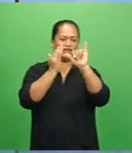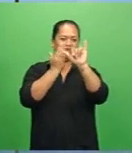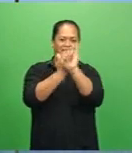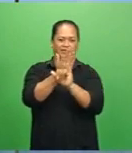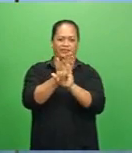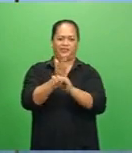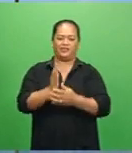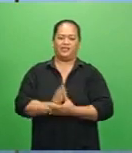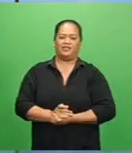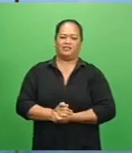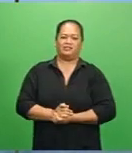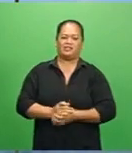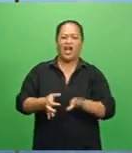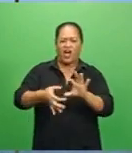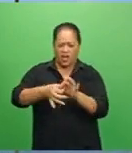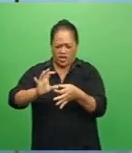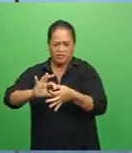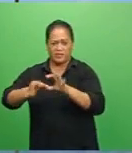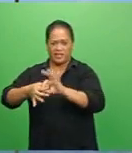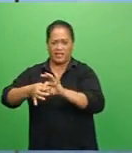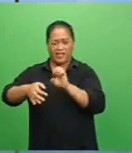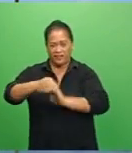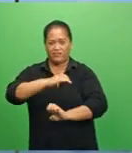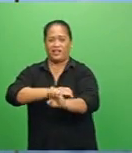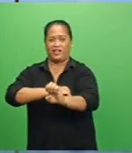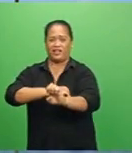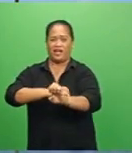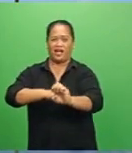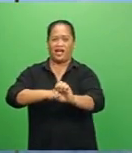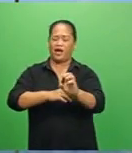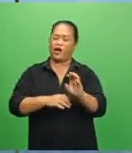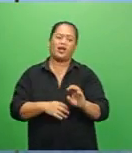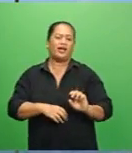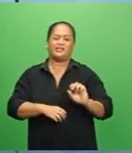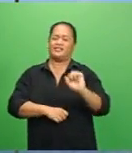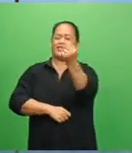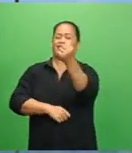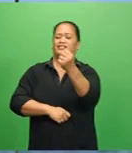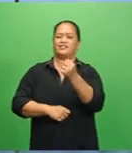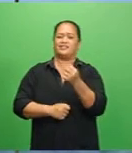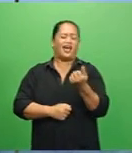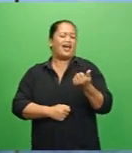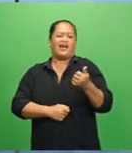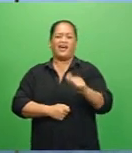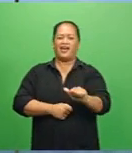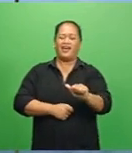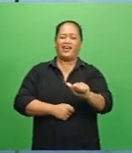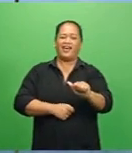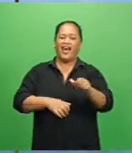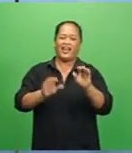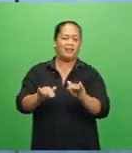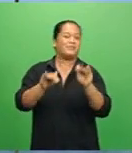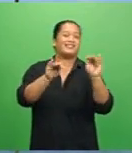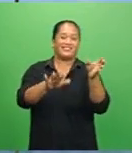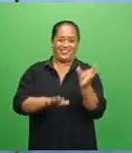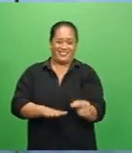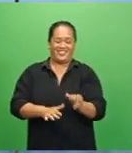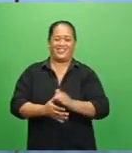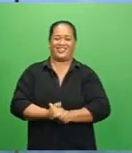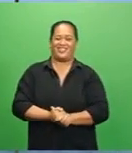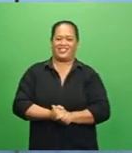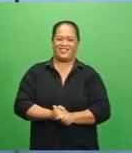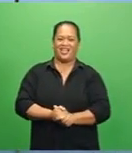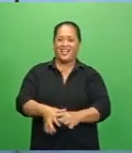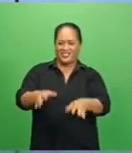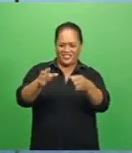any Olympic event would be the pinnacle of success for any athlete. This is also the target for